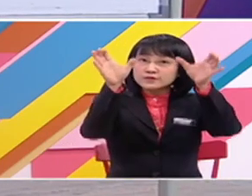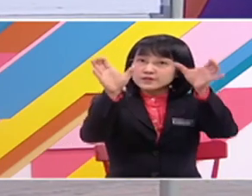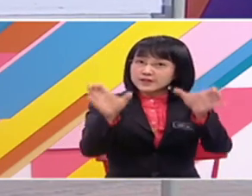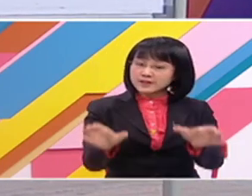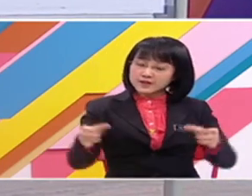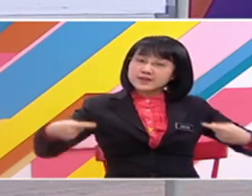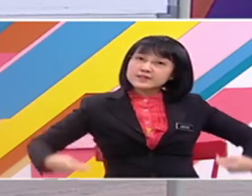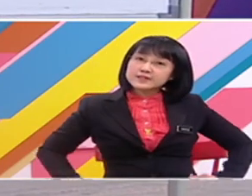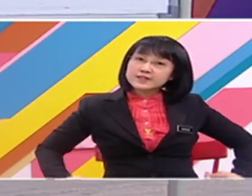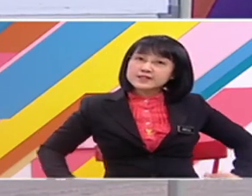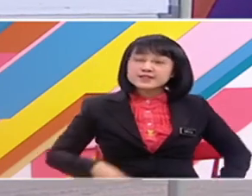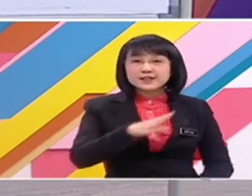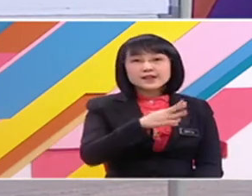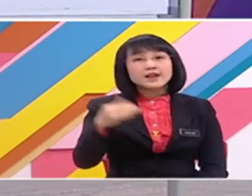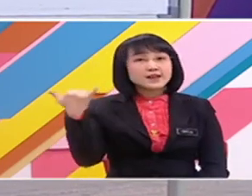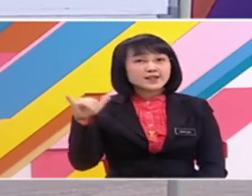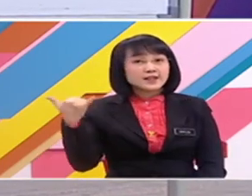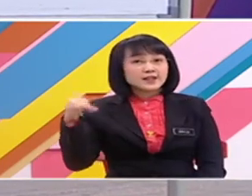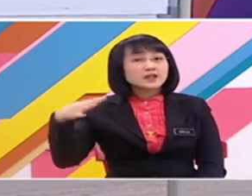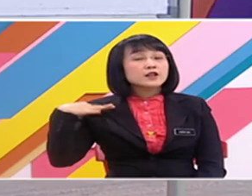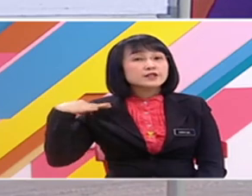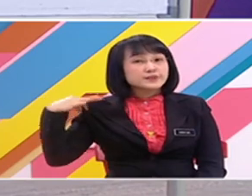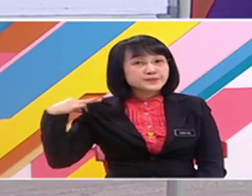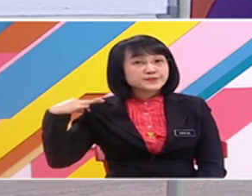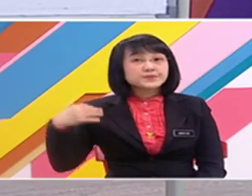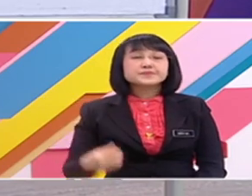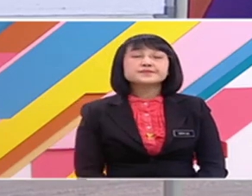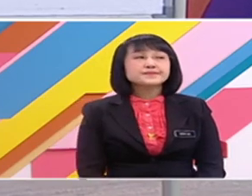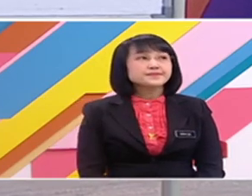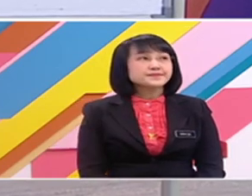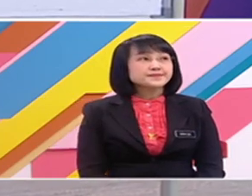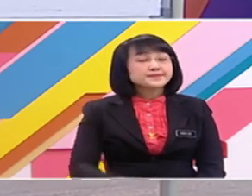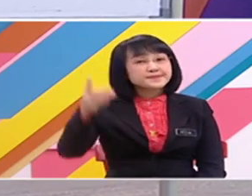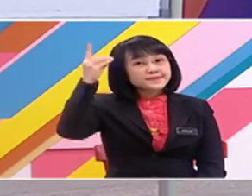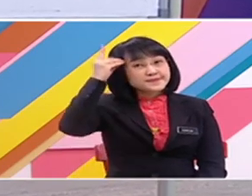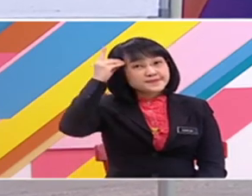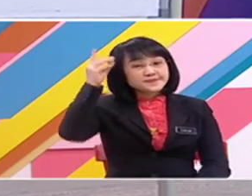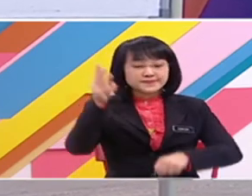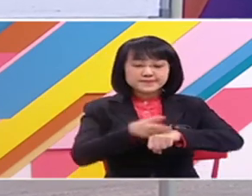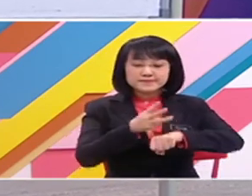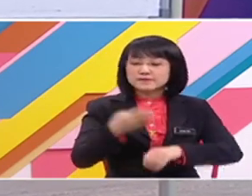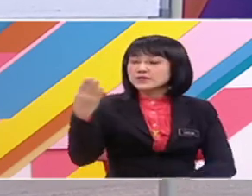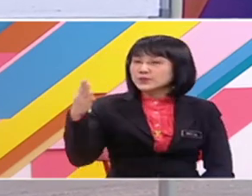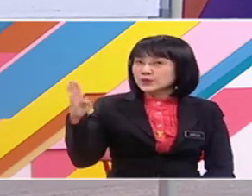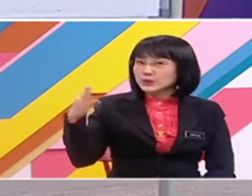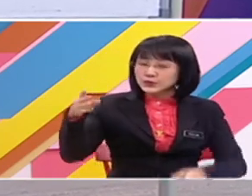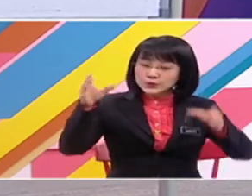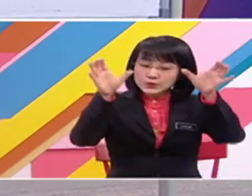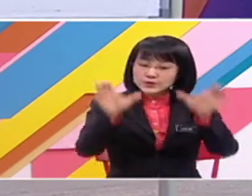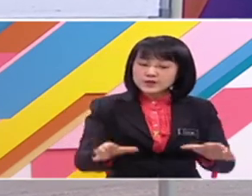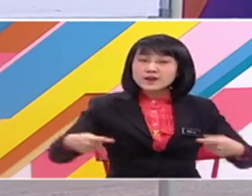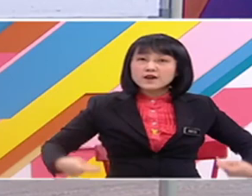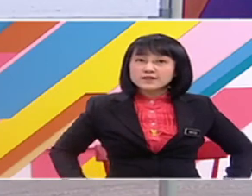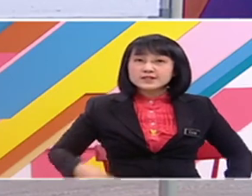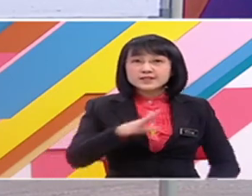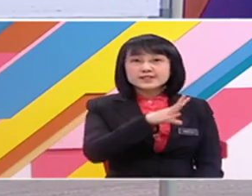trousers and yellow shirt. Okay. Dane wears a blue trousers and yellow